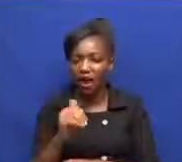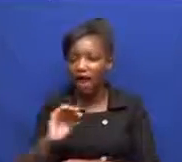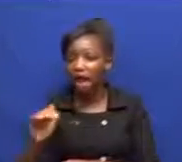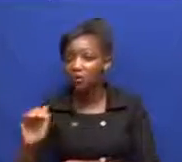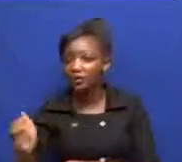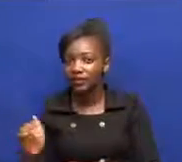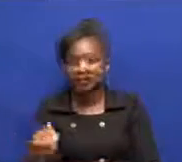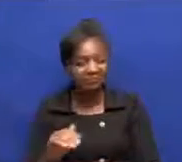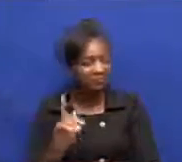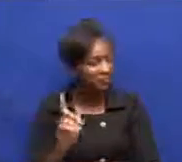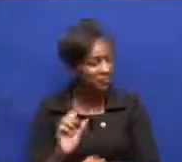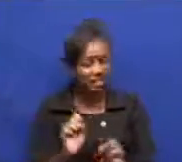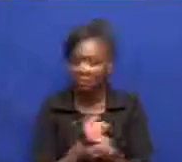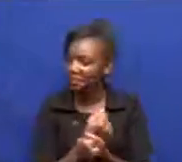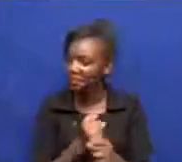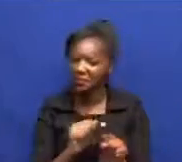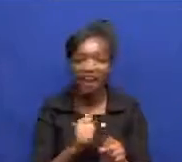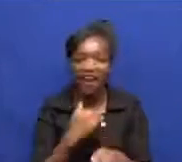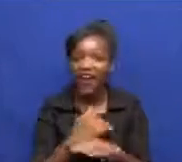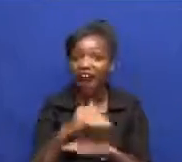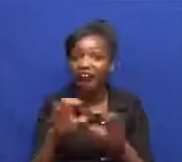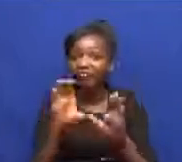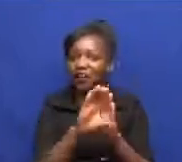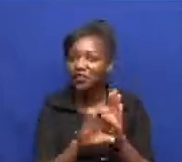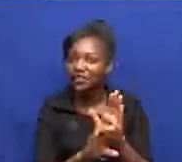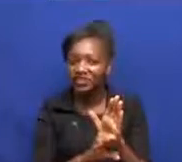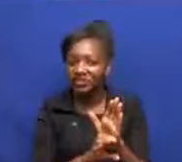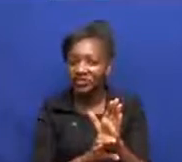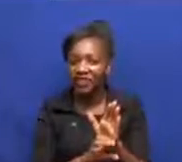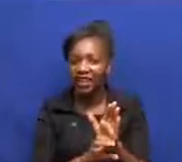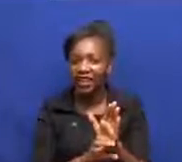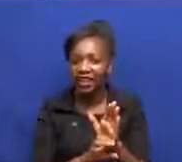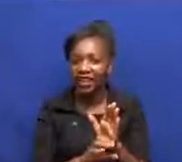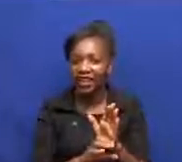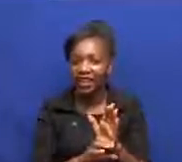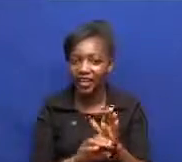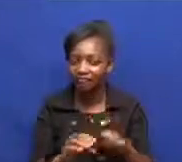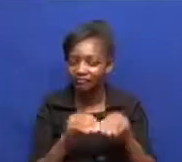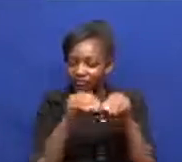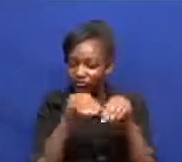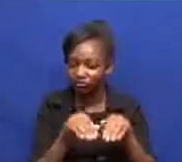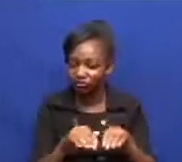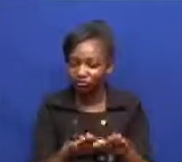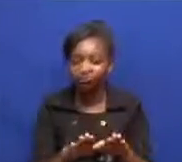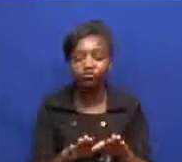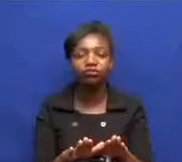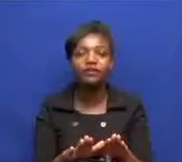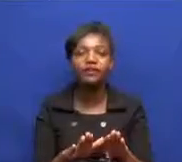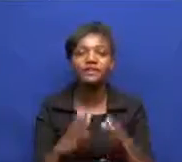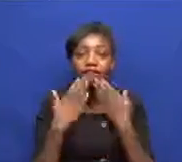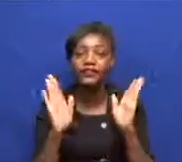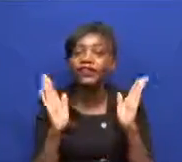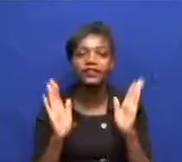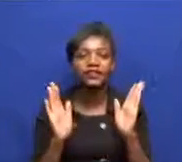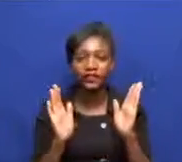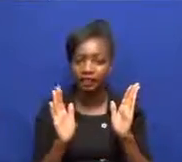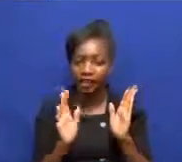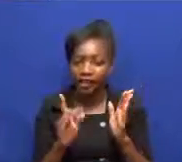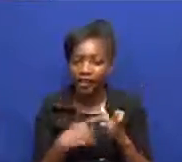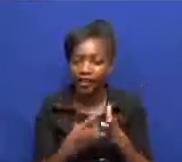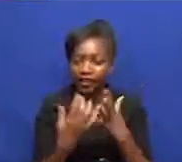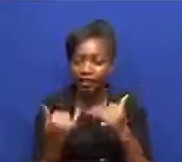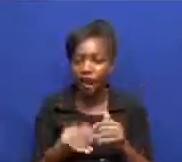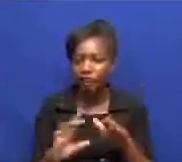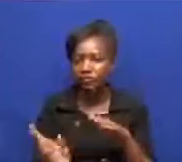counties even after the Constitution has given and devolved functions, that now